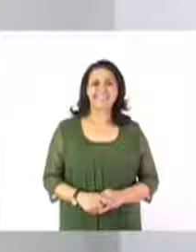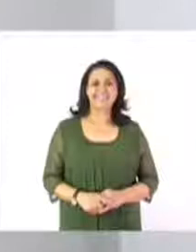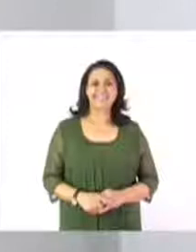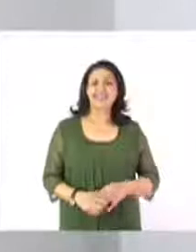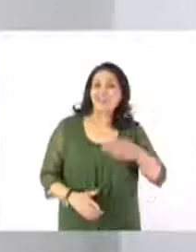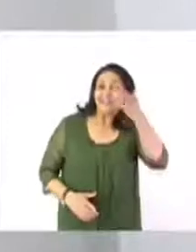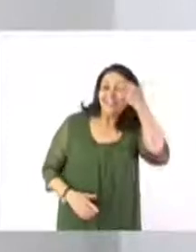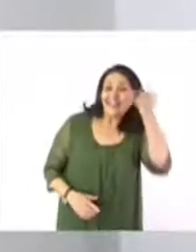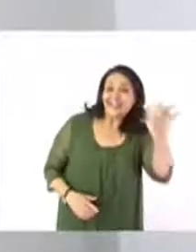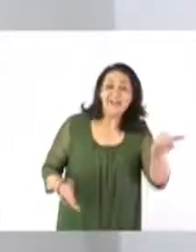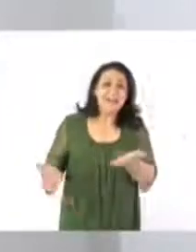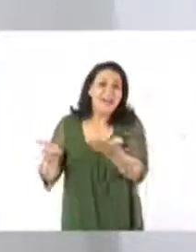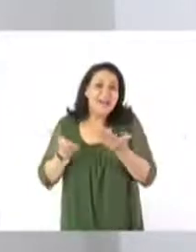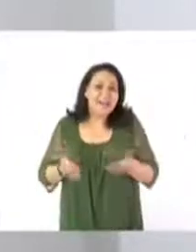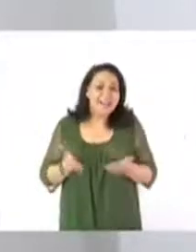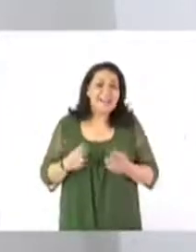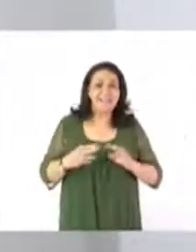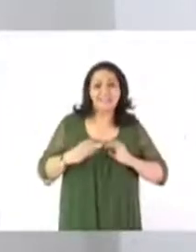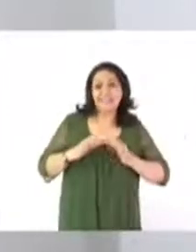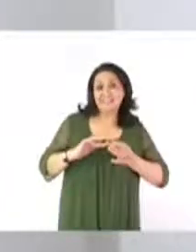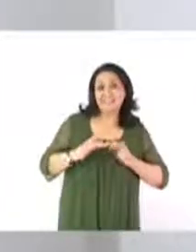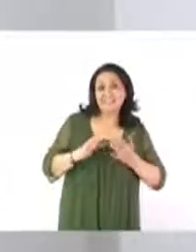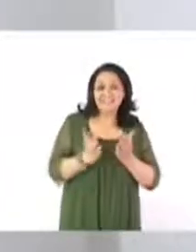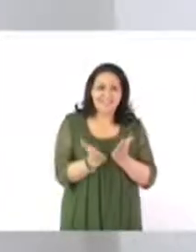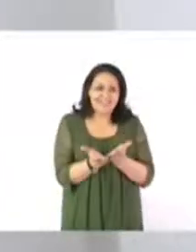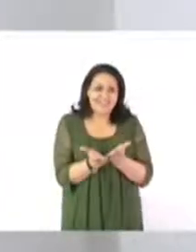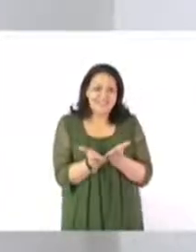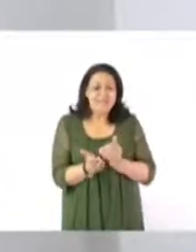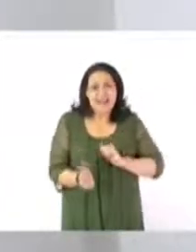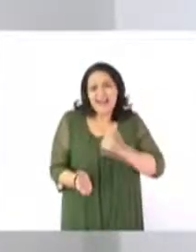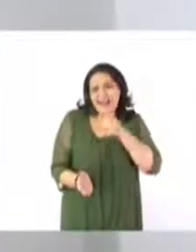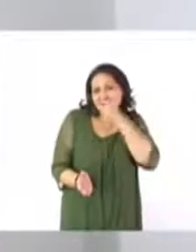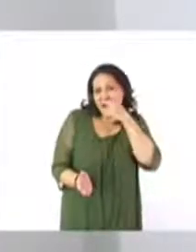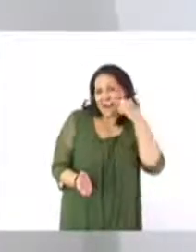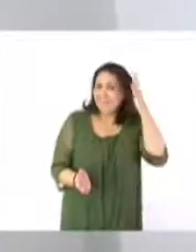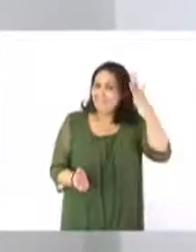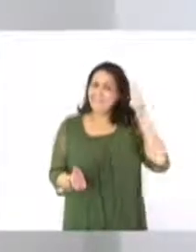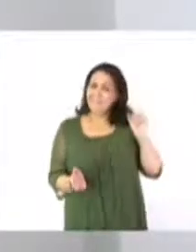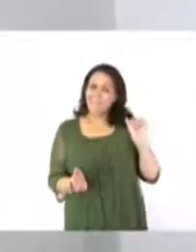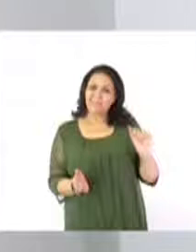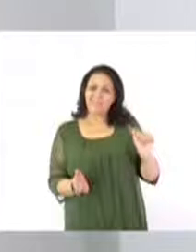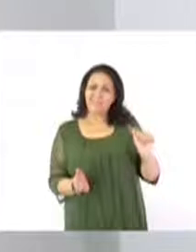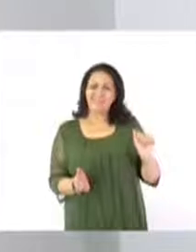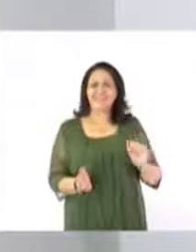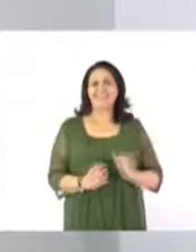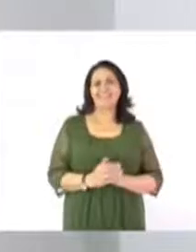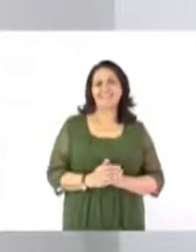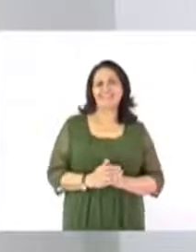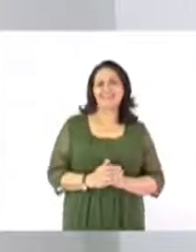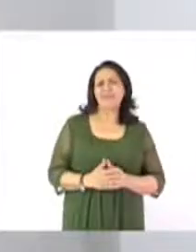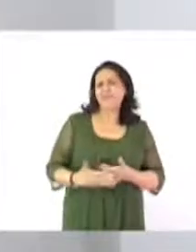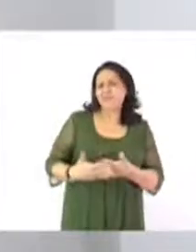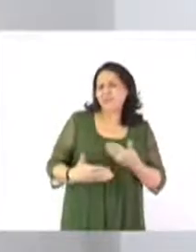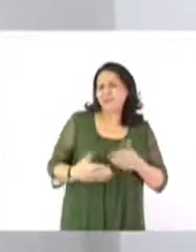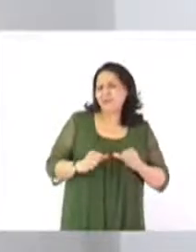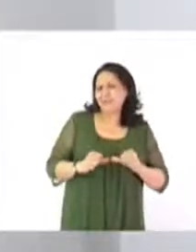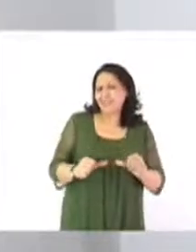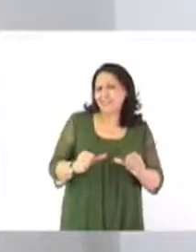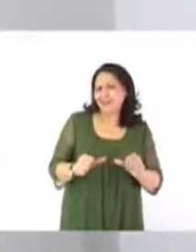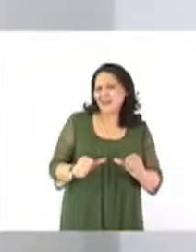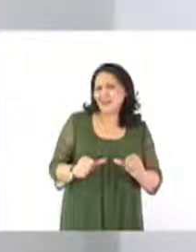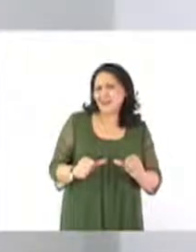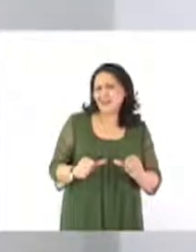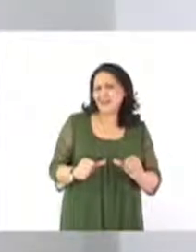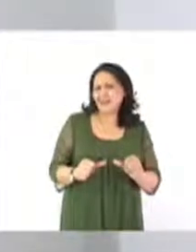Good day, welcome to my Zone Online School. My name is Preschool. But before we go on, I